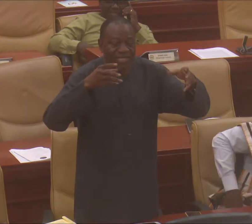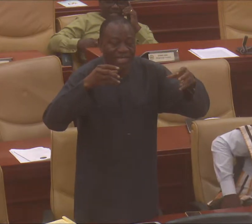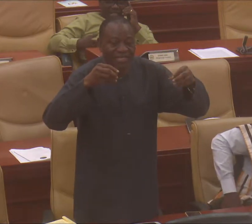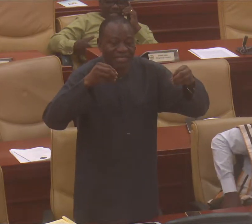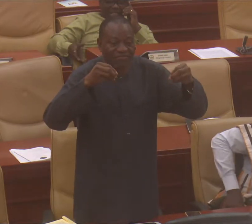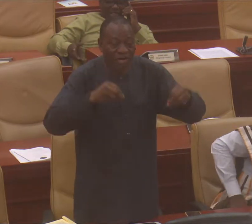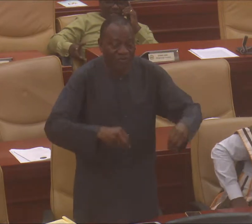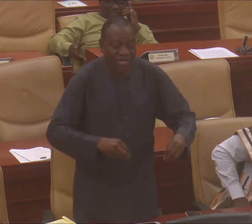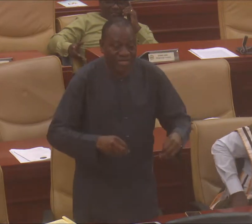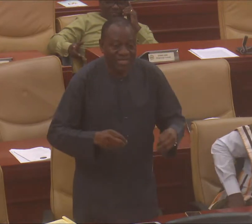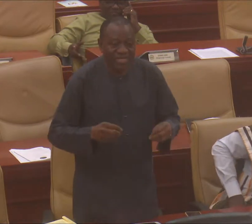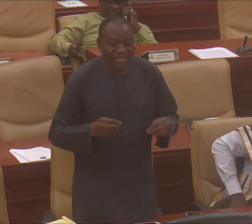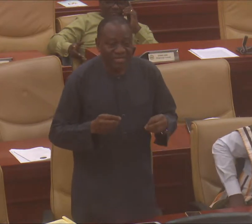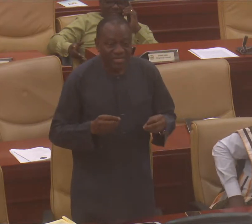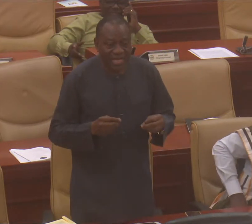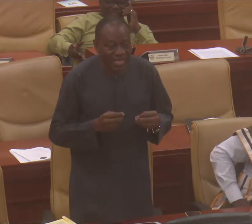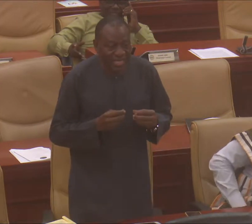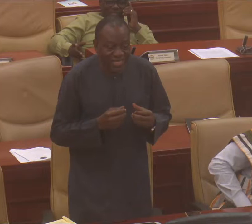in